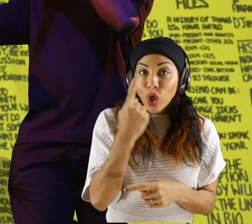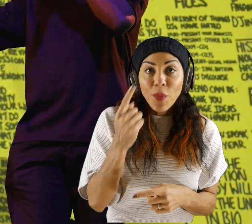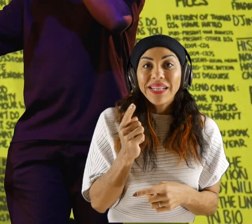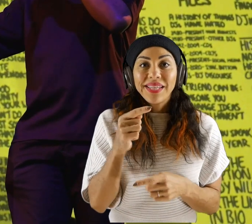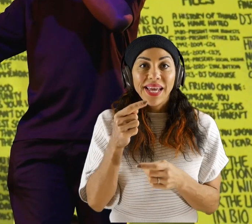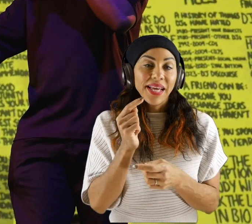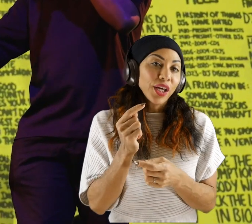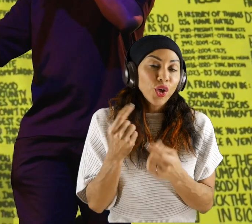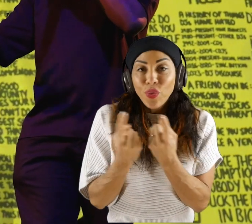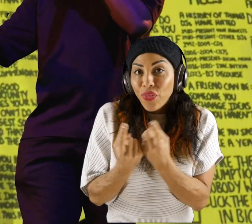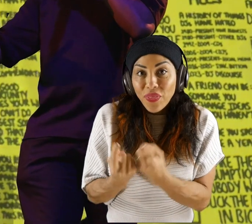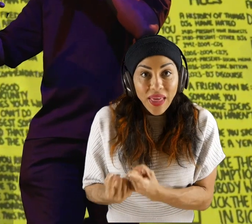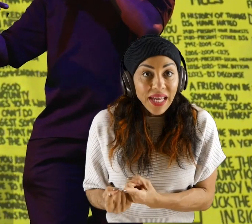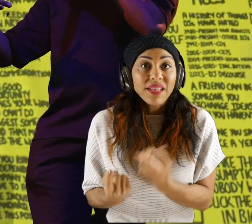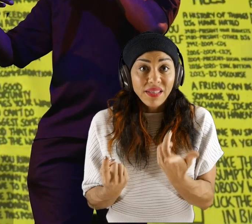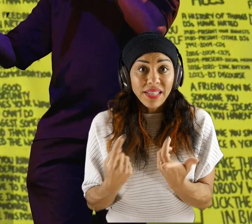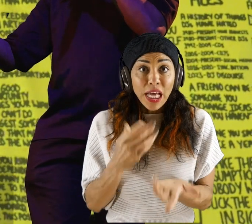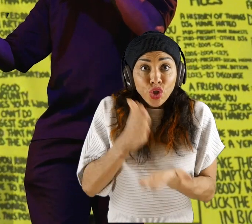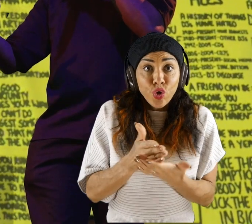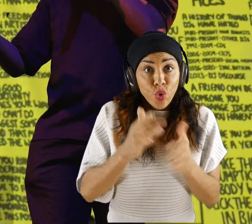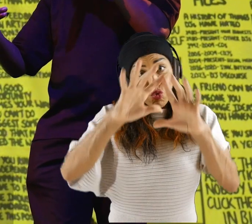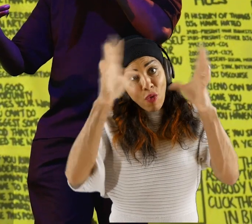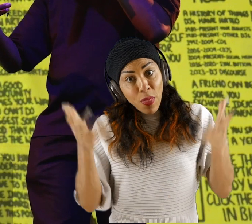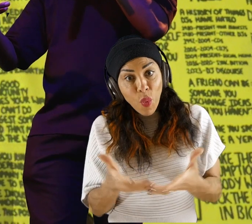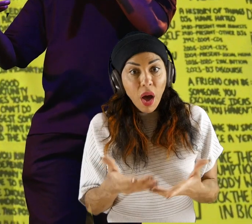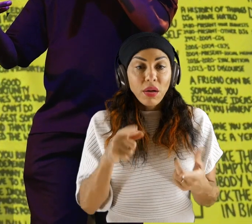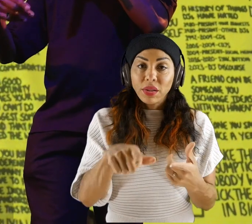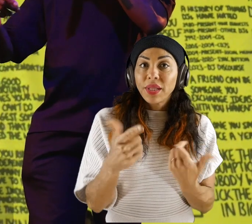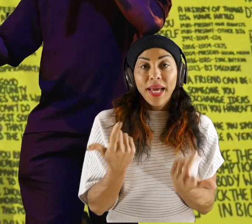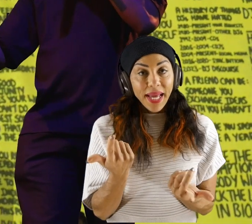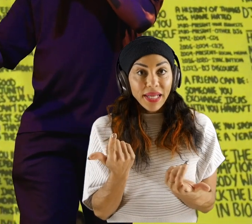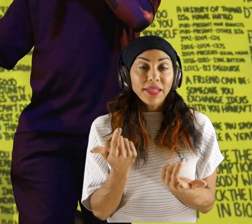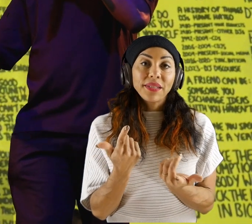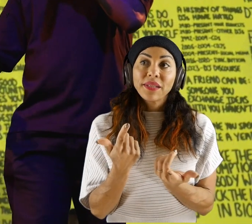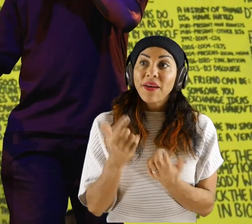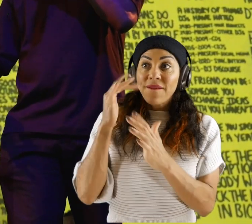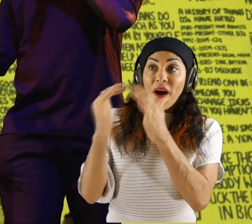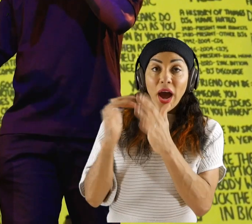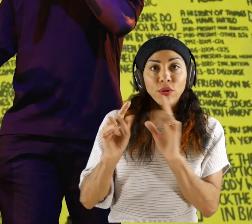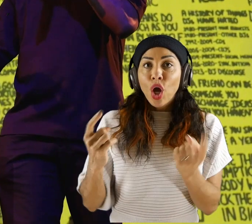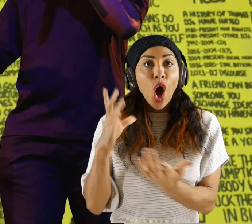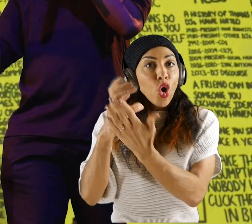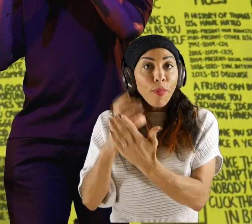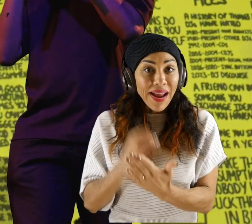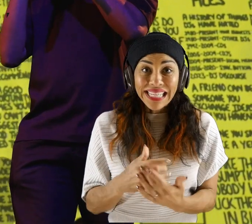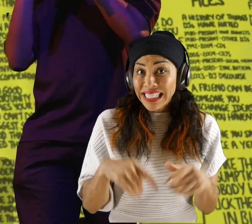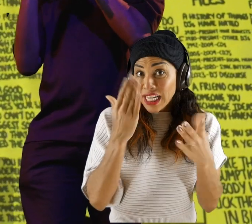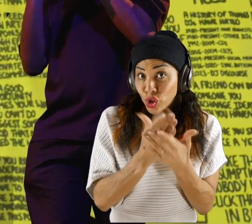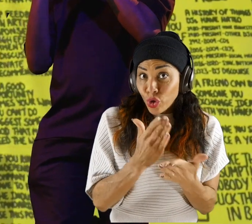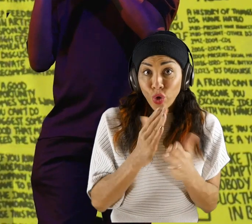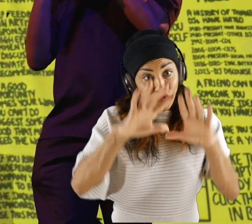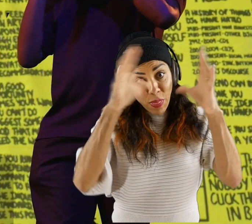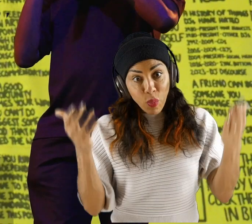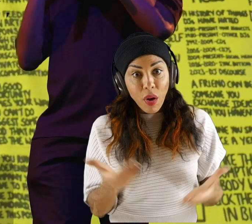You Can't Copyright Vibe true in those places? Yeah, I think that works. If you love music, you should learn how to DJ, still true in all those places.